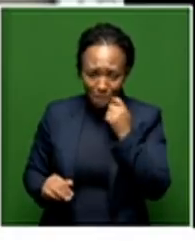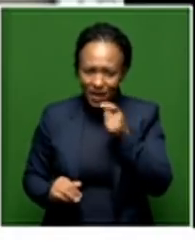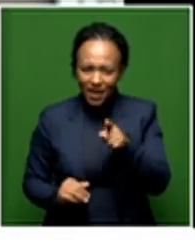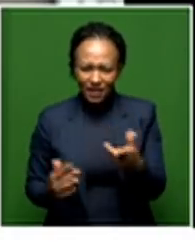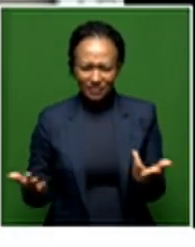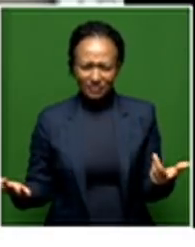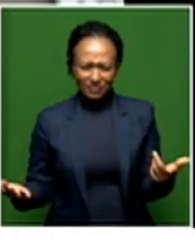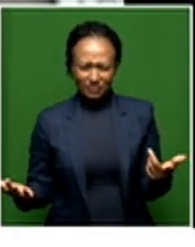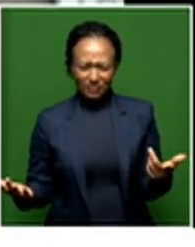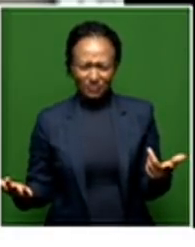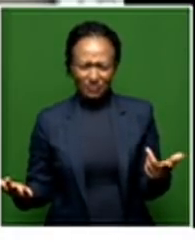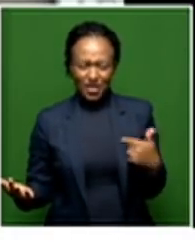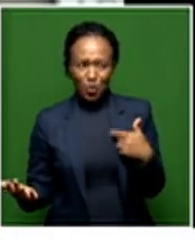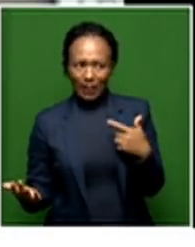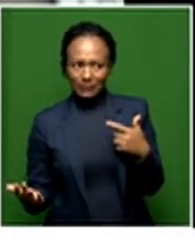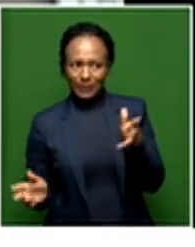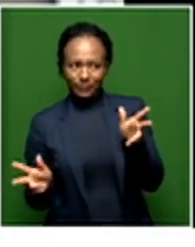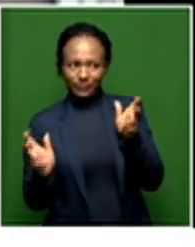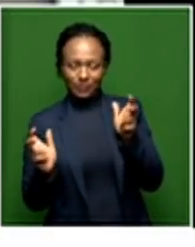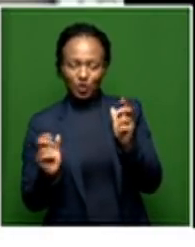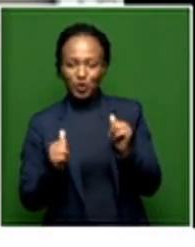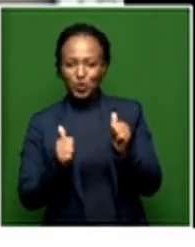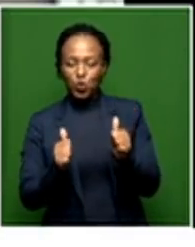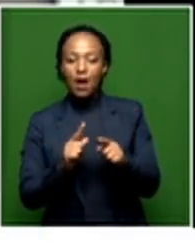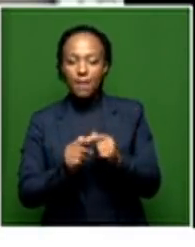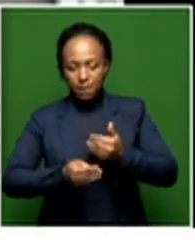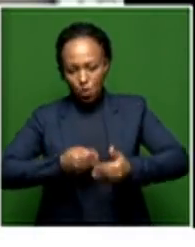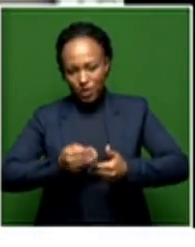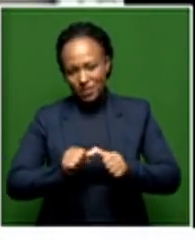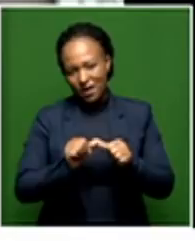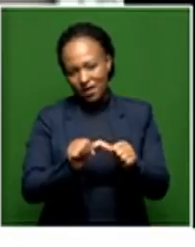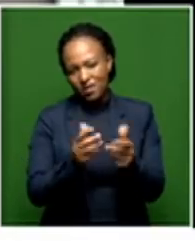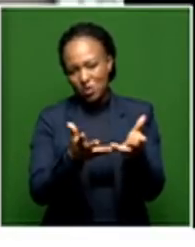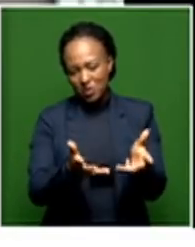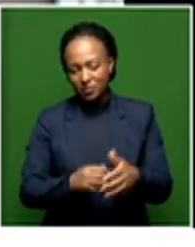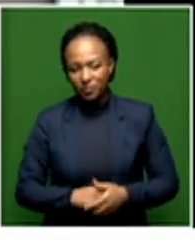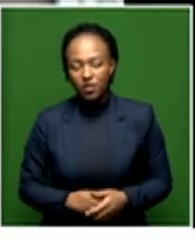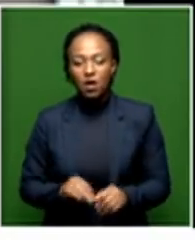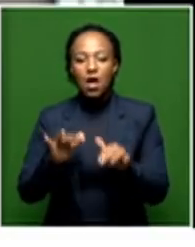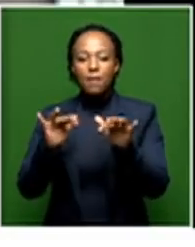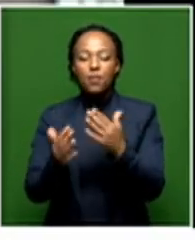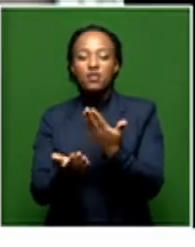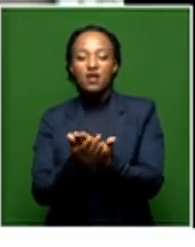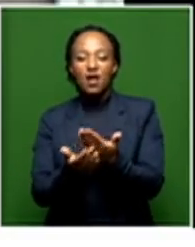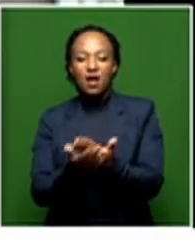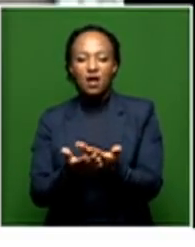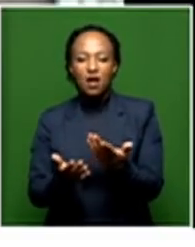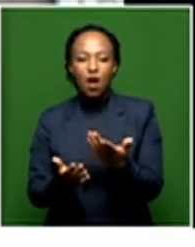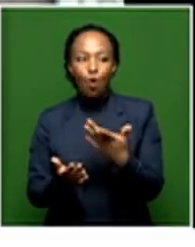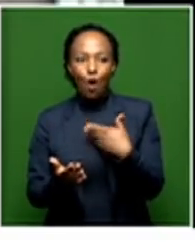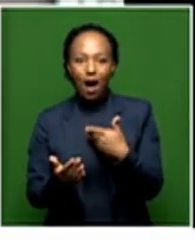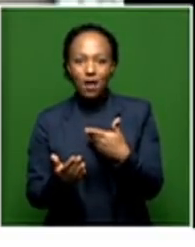It wouldn't sound great, but then that is the proper procedure. People can just take advantage of the